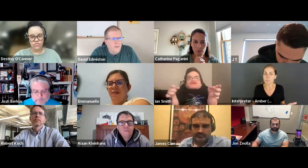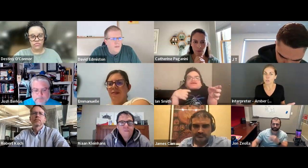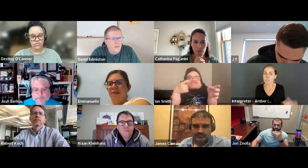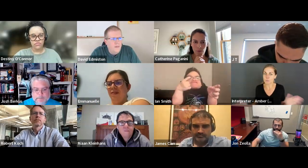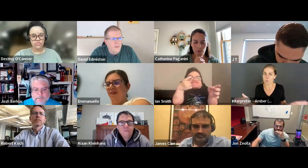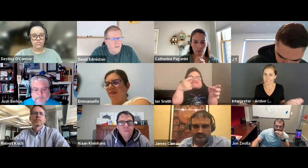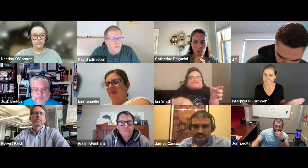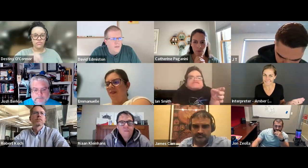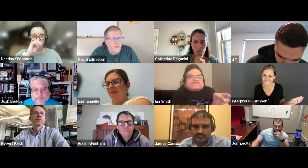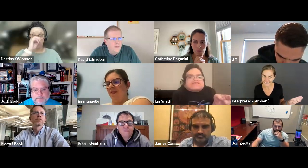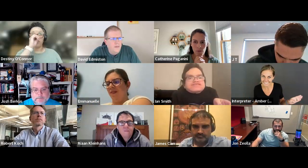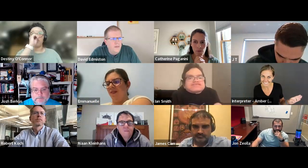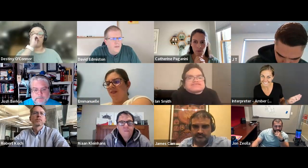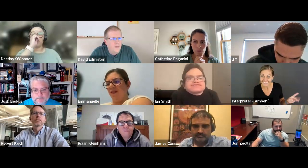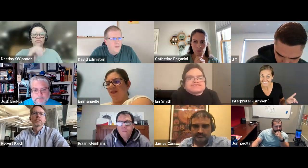we've got two different ones.